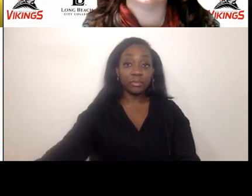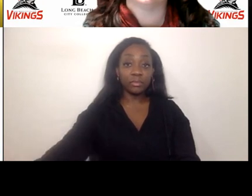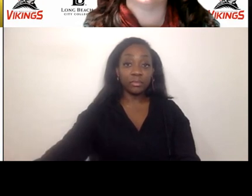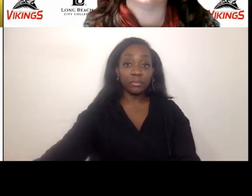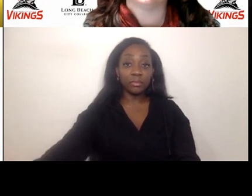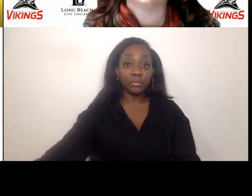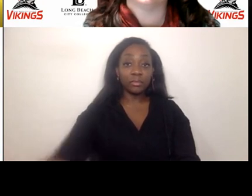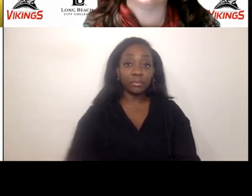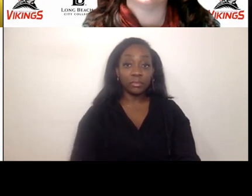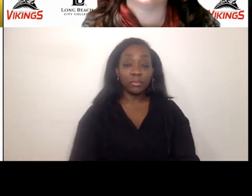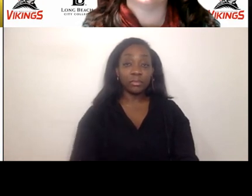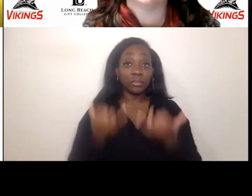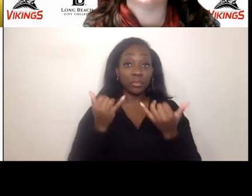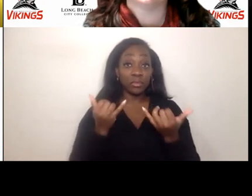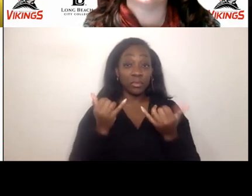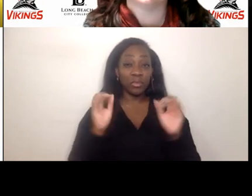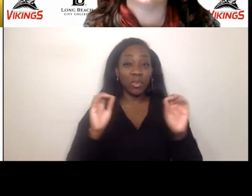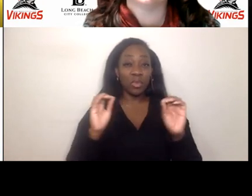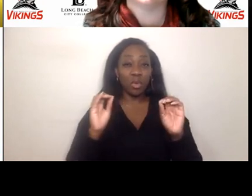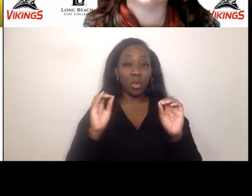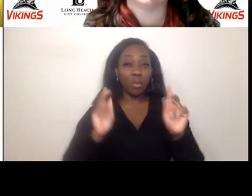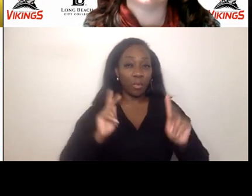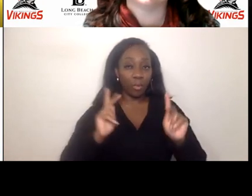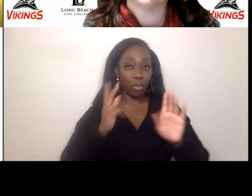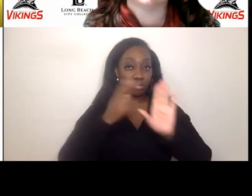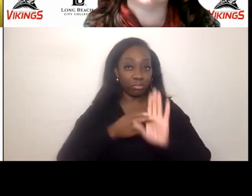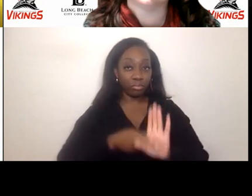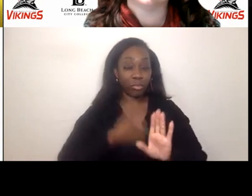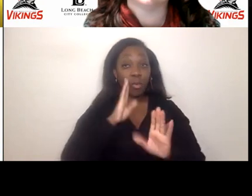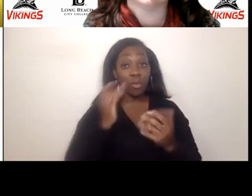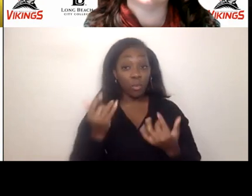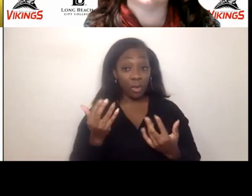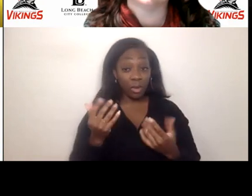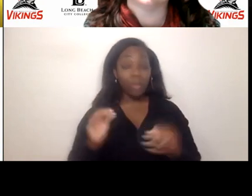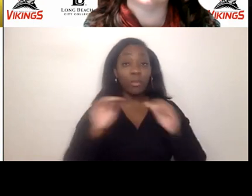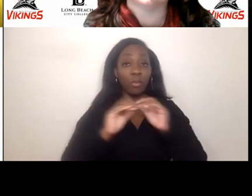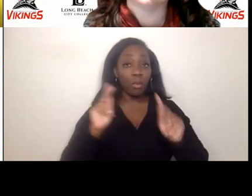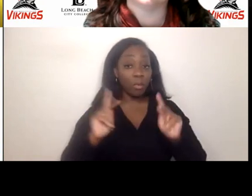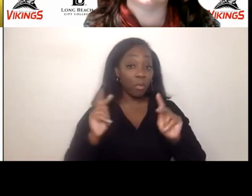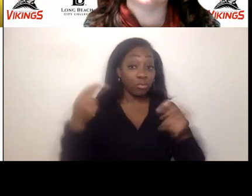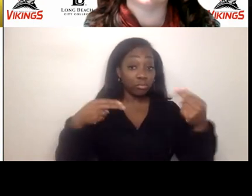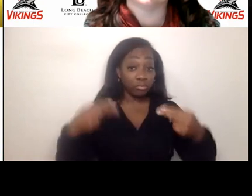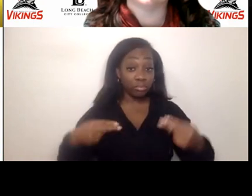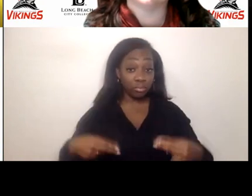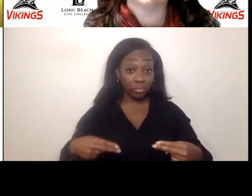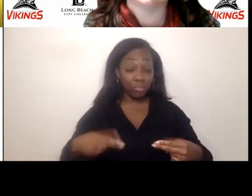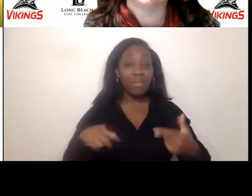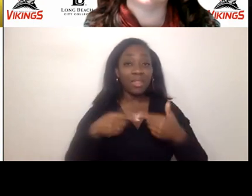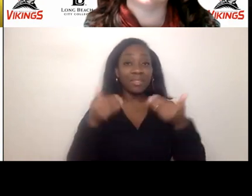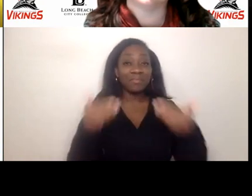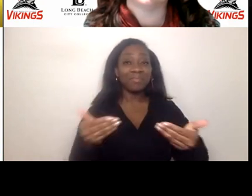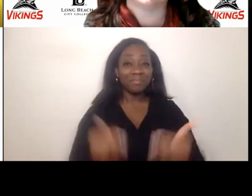currently have no additional participants. We will wait until we have additional participants to move forward.